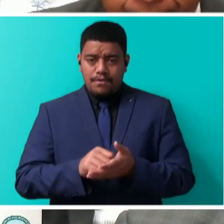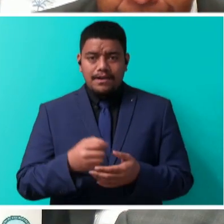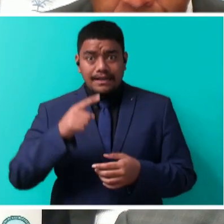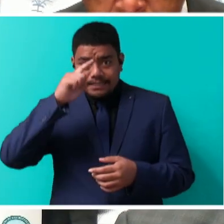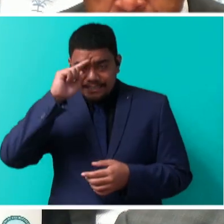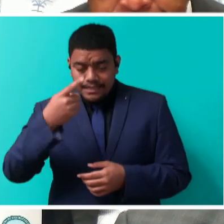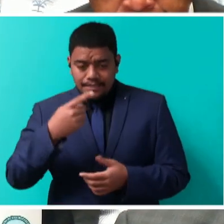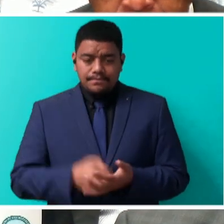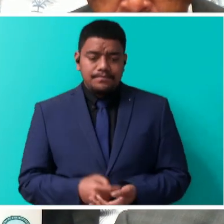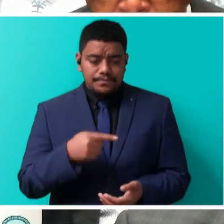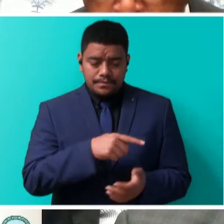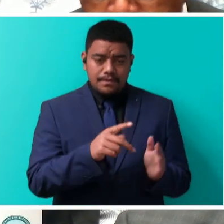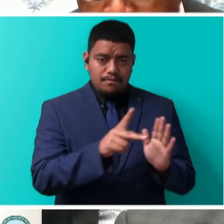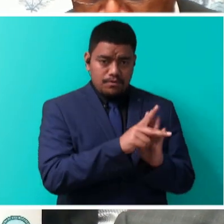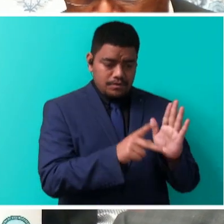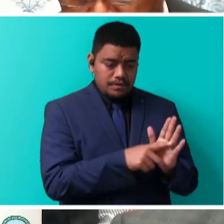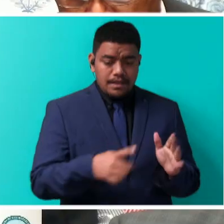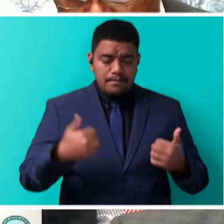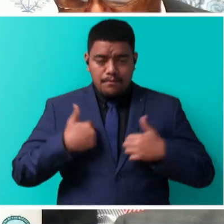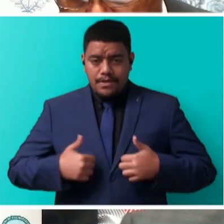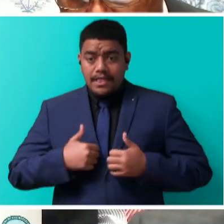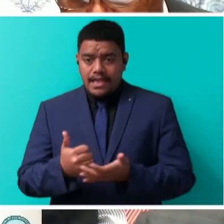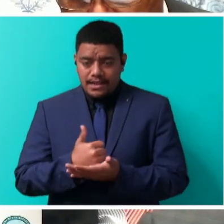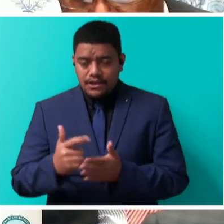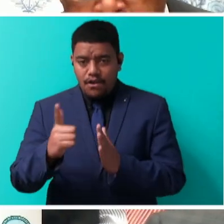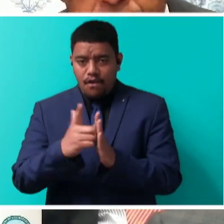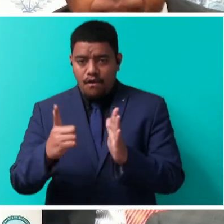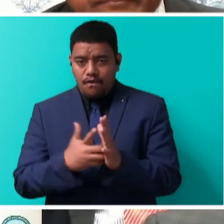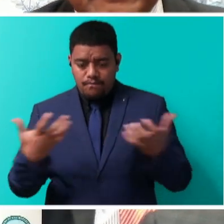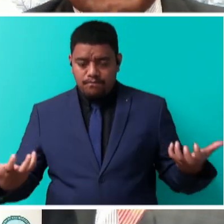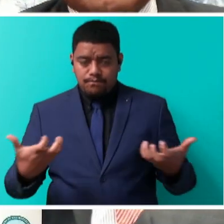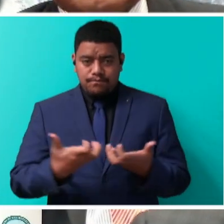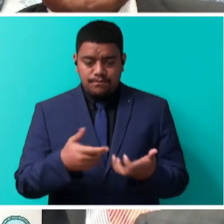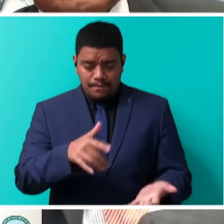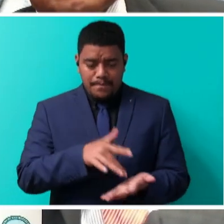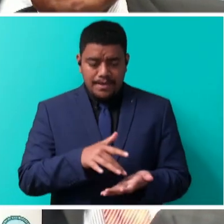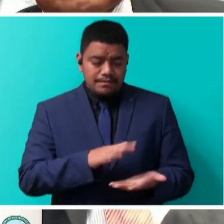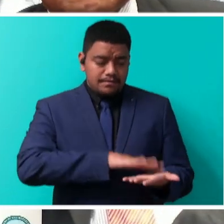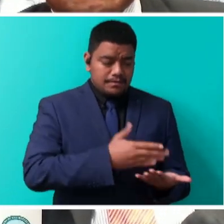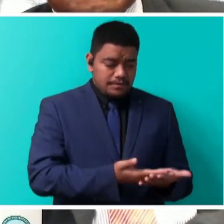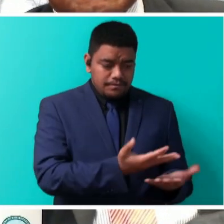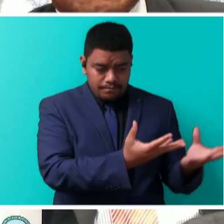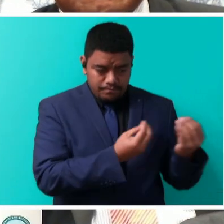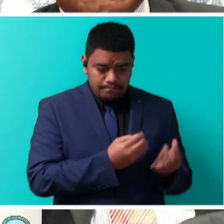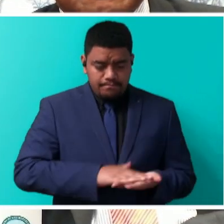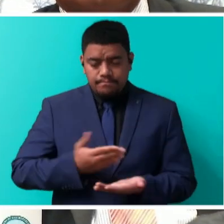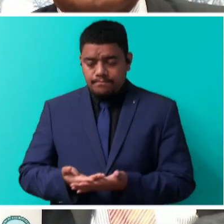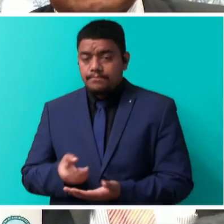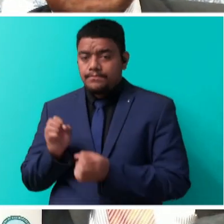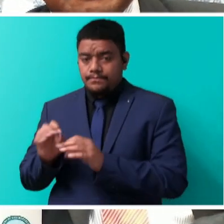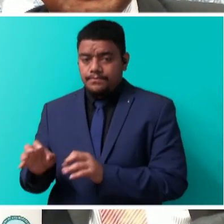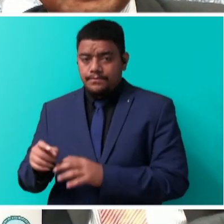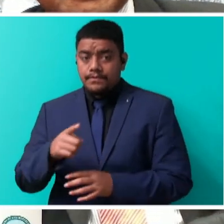the gap between political intention and practical, actionable law. A legislative drafter also ensures that the law is drafted